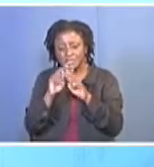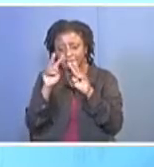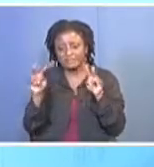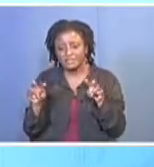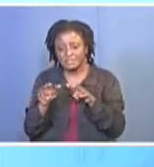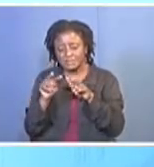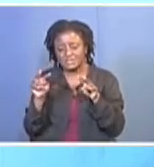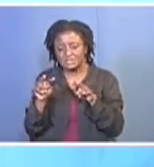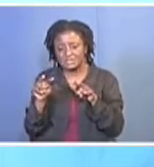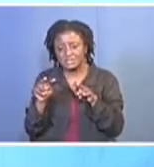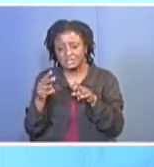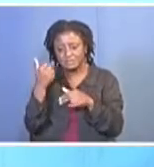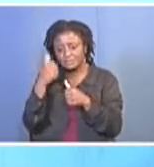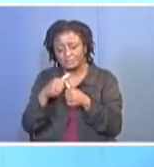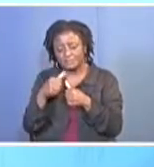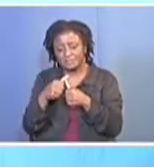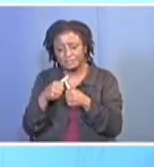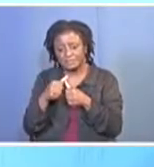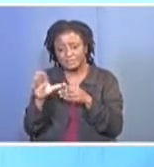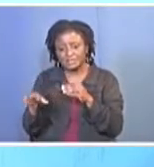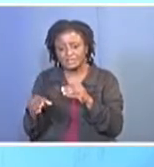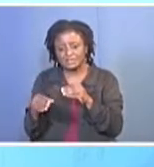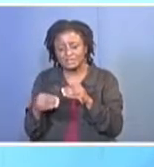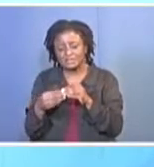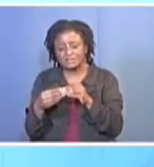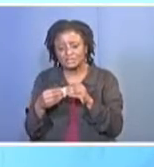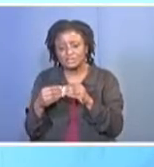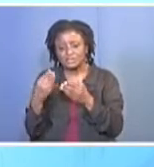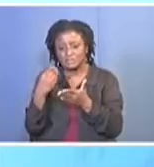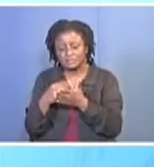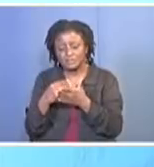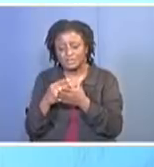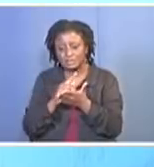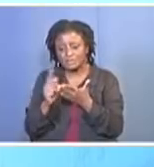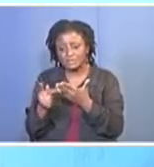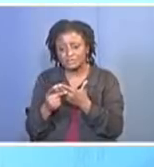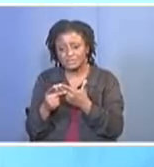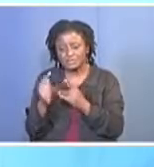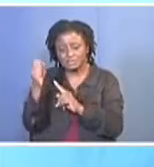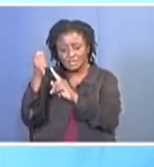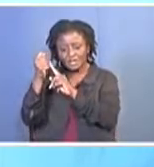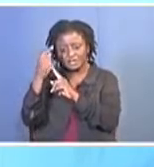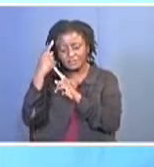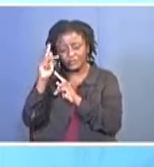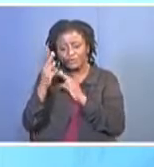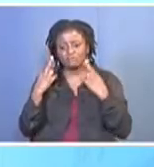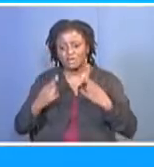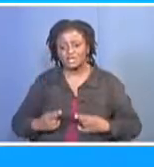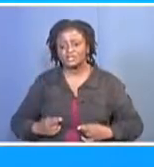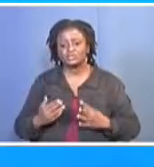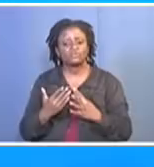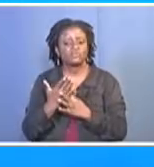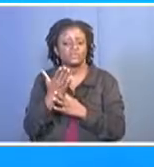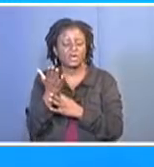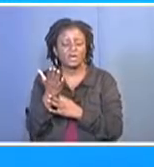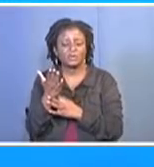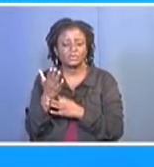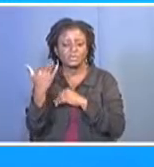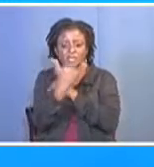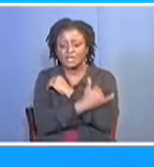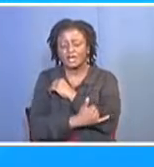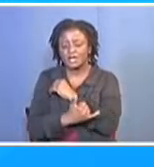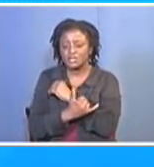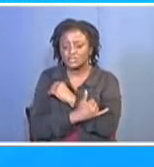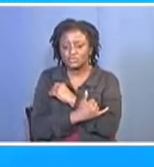And keep in mind that the digital currency project is being targeted for residents throughout the country. In terms